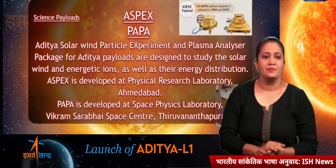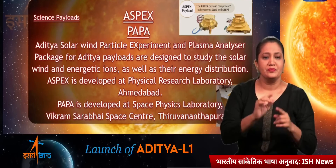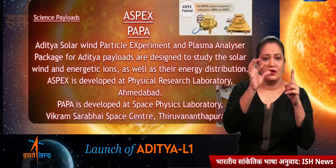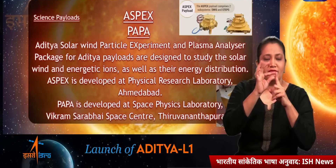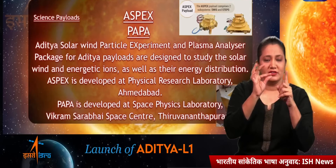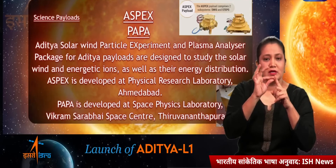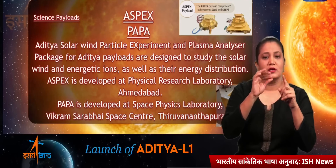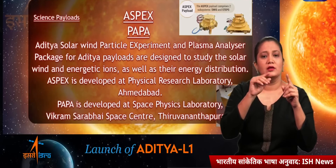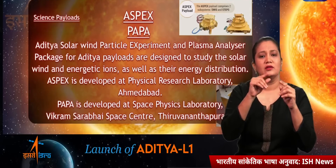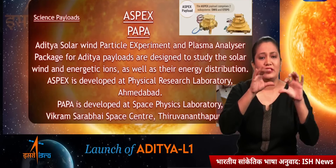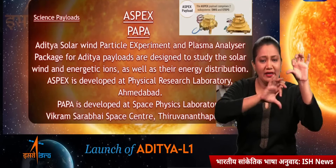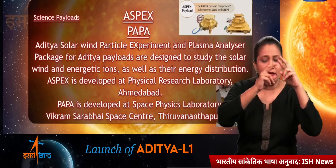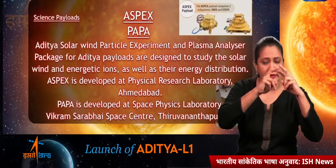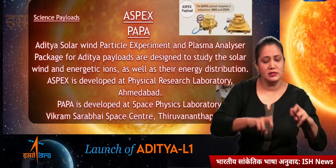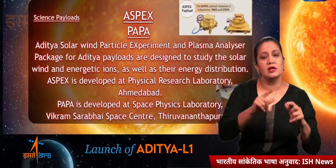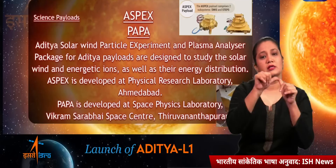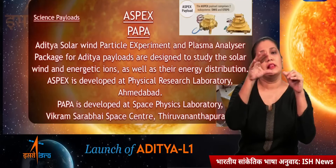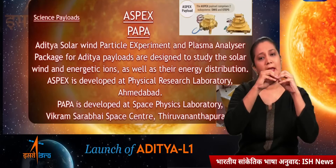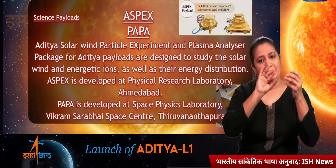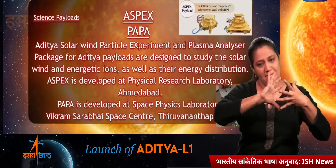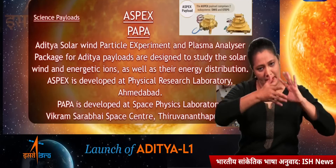Research Laboratory.